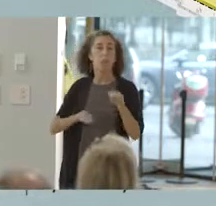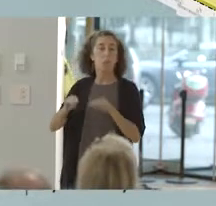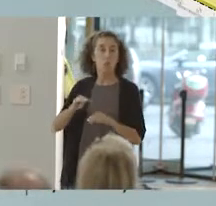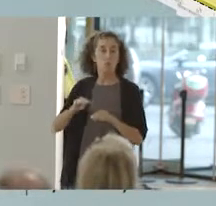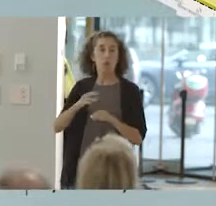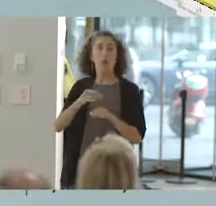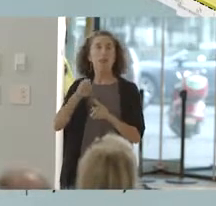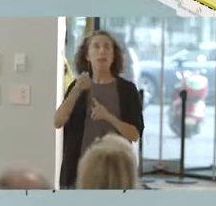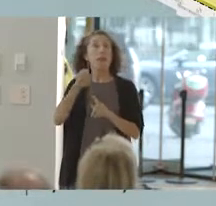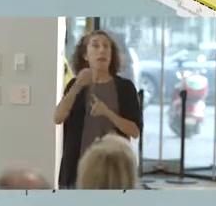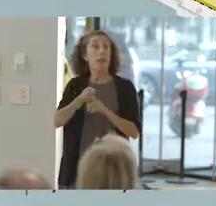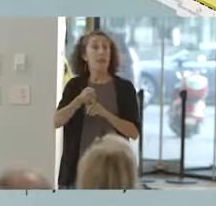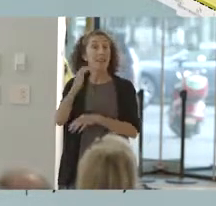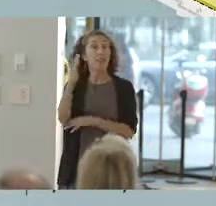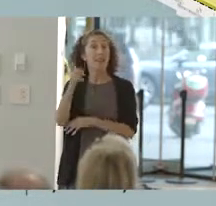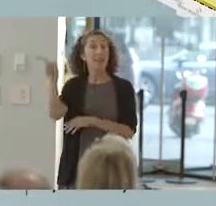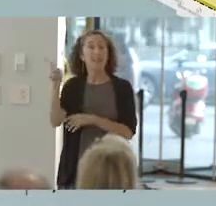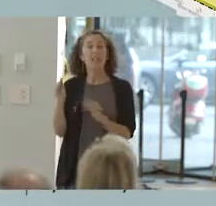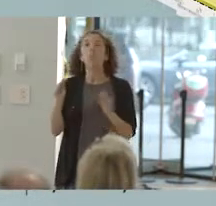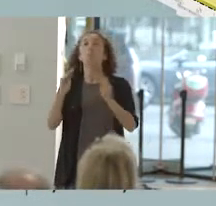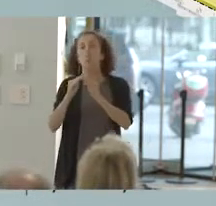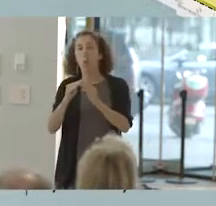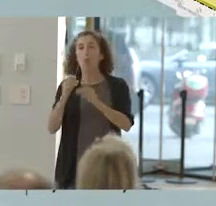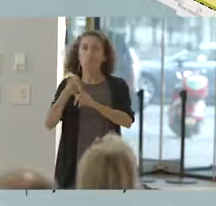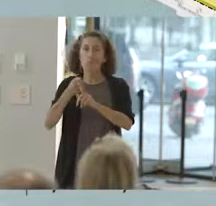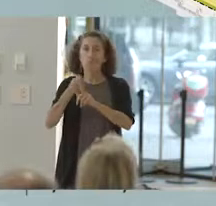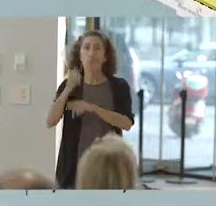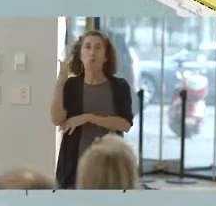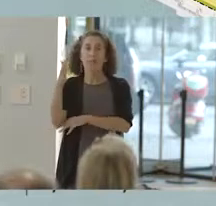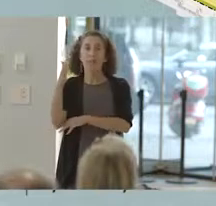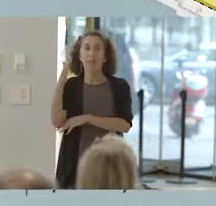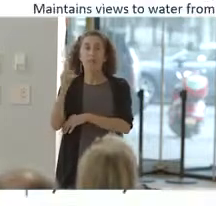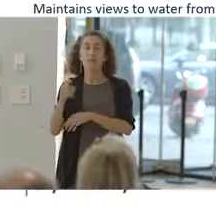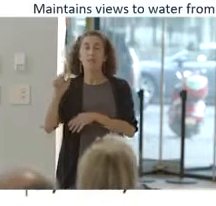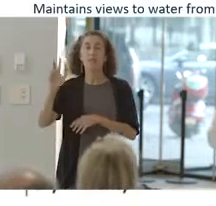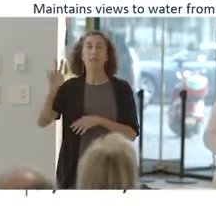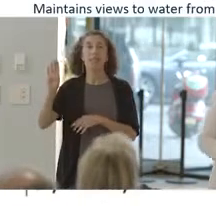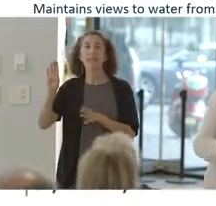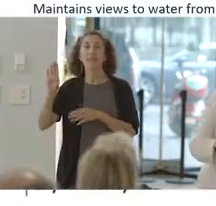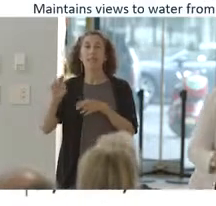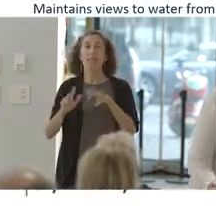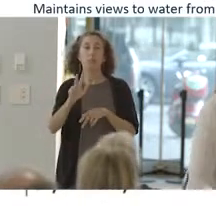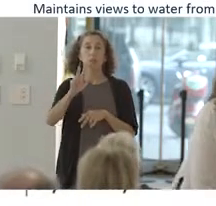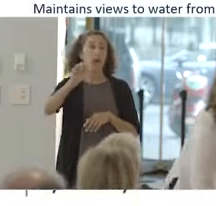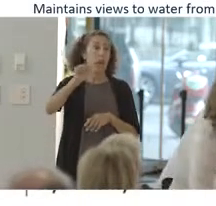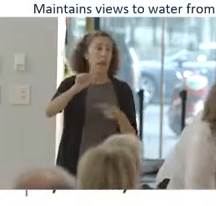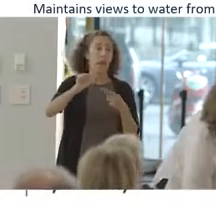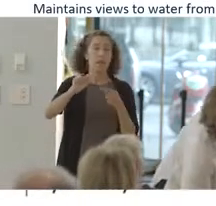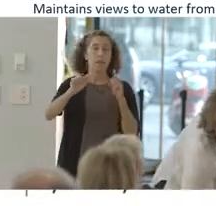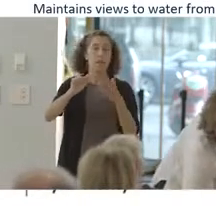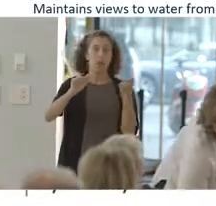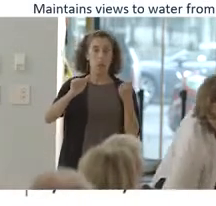impacted trees is greater. So you can probably see why we're leaning toward the first alternative. This